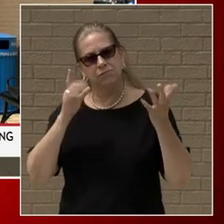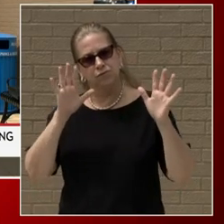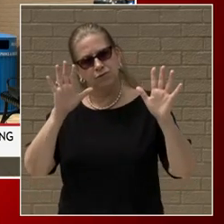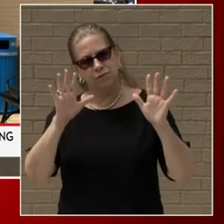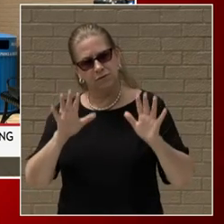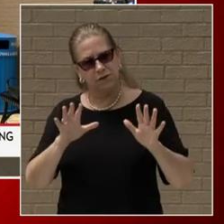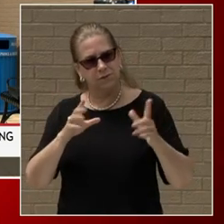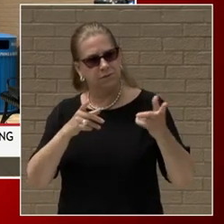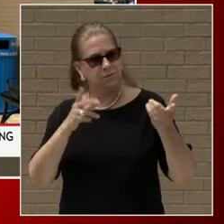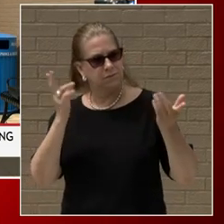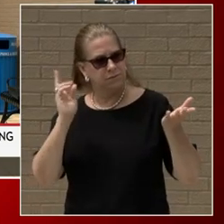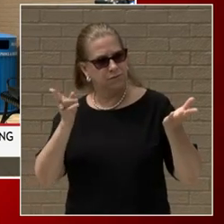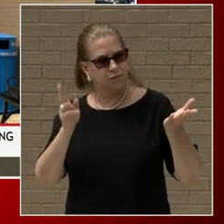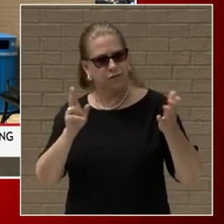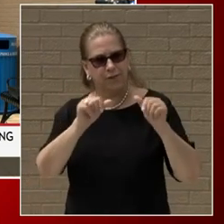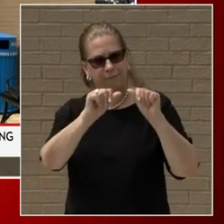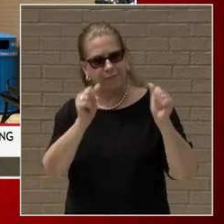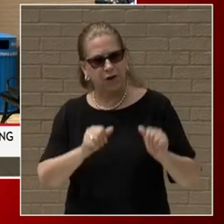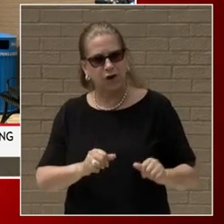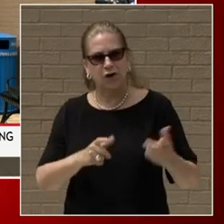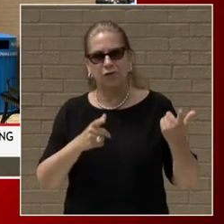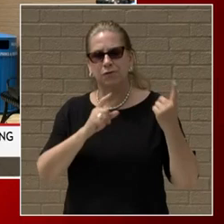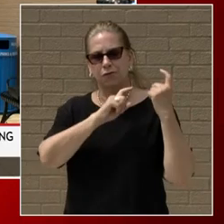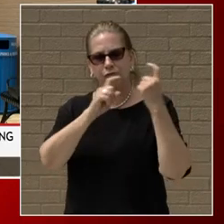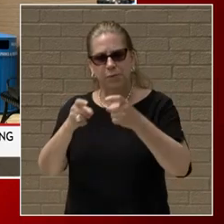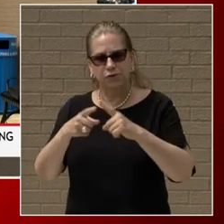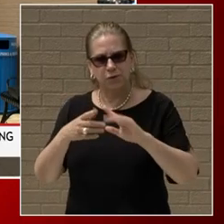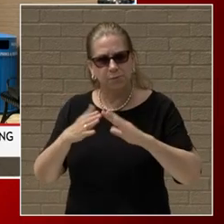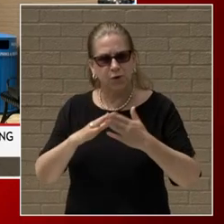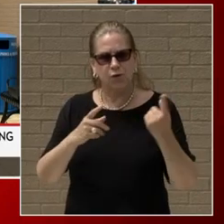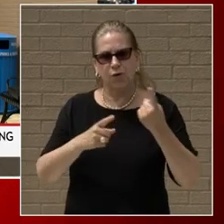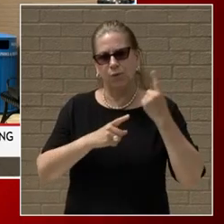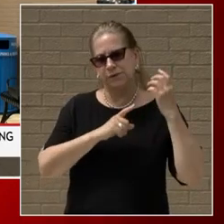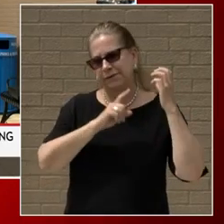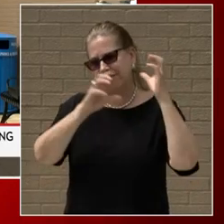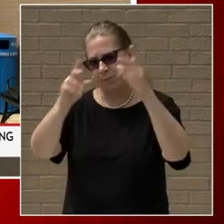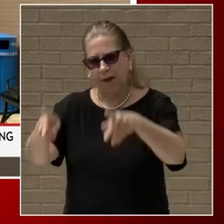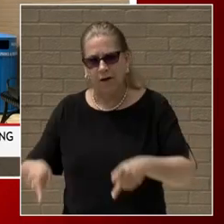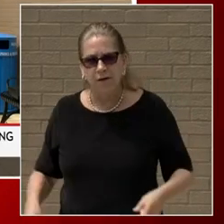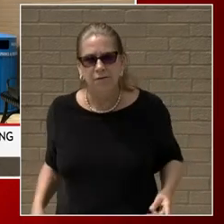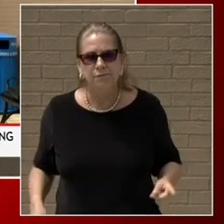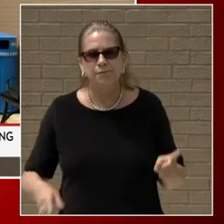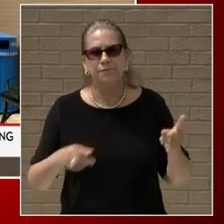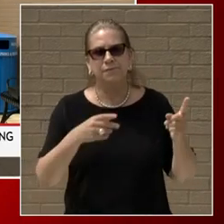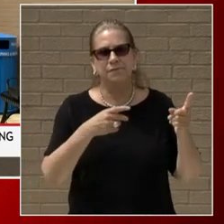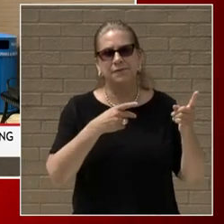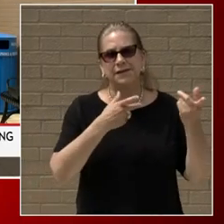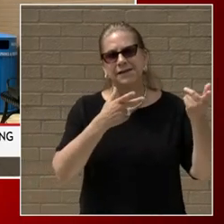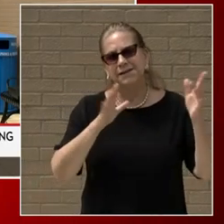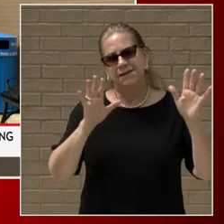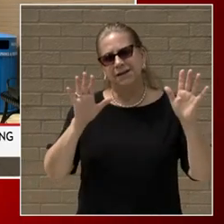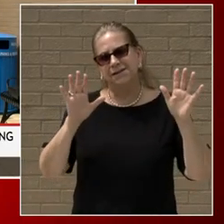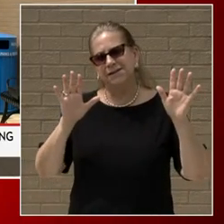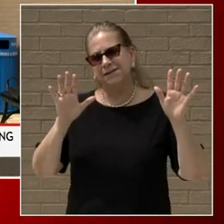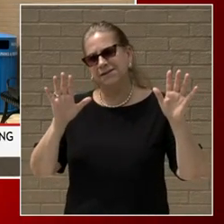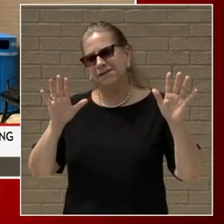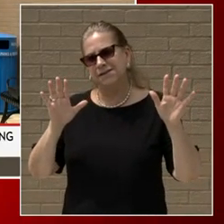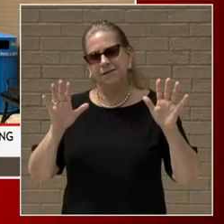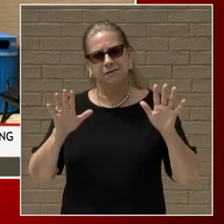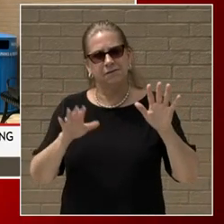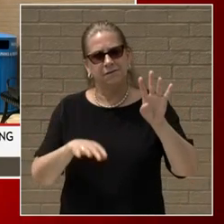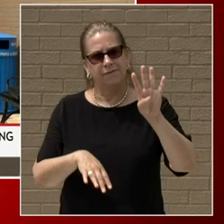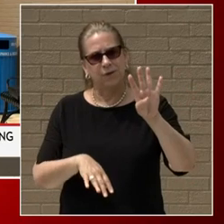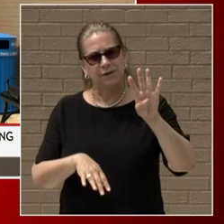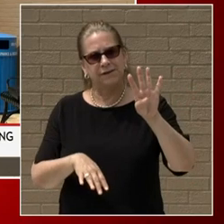was dedicated to a community and always giving back. We are grateful for his outstanding 47-year career